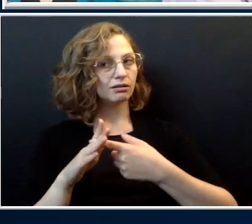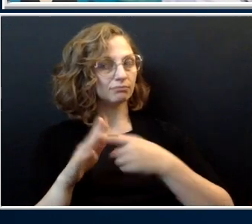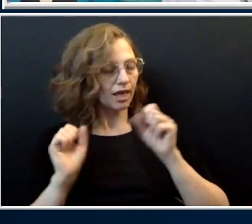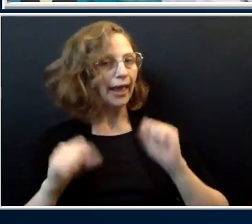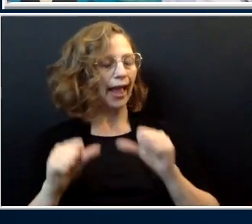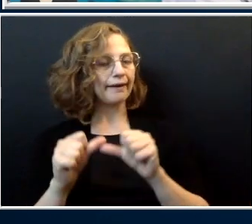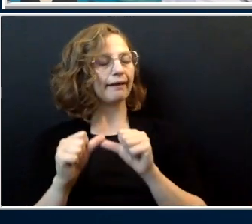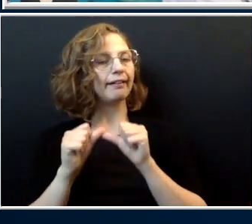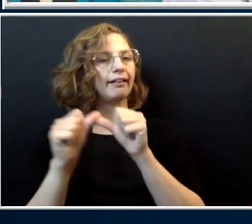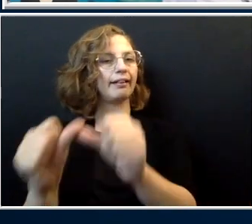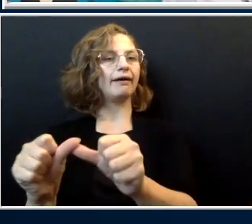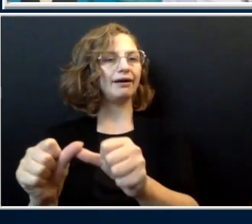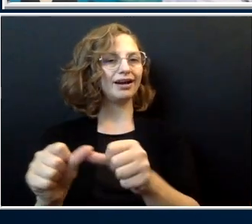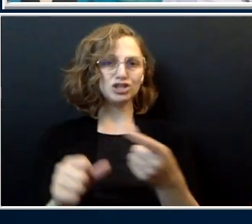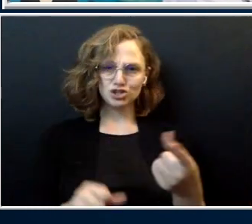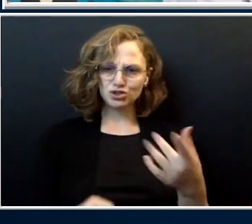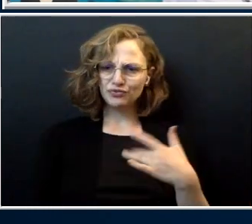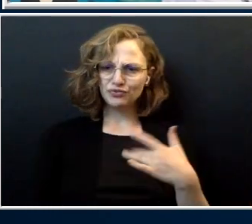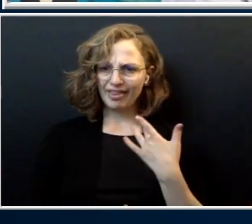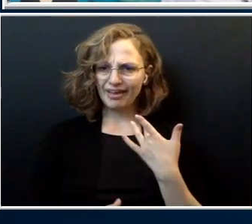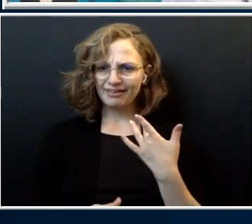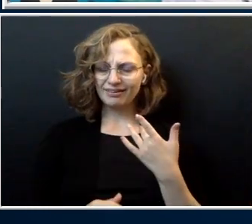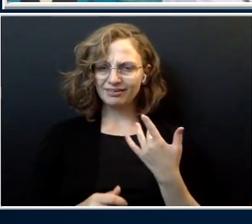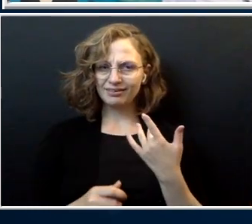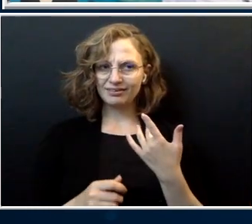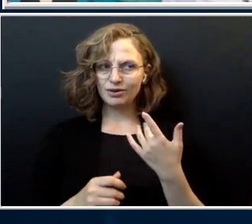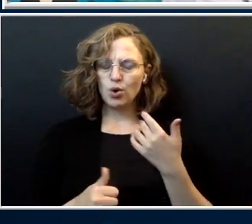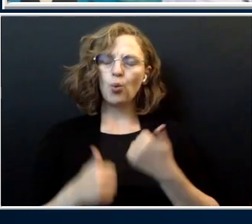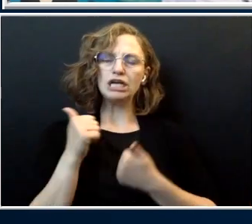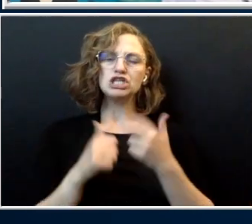it in this trying to sustain it for a long time?